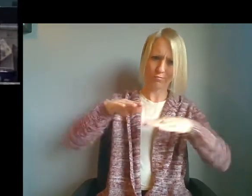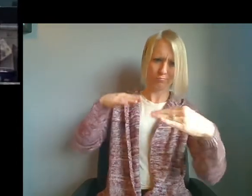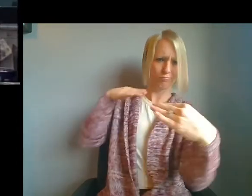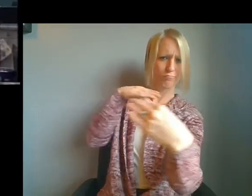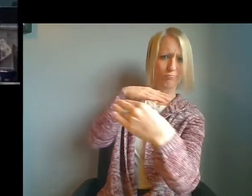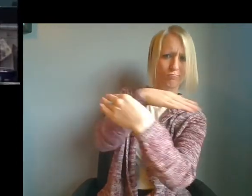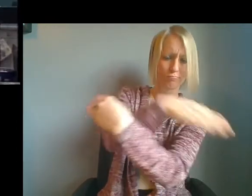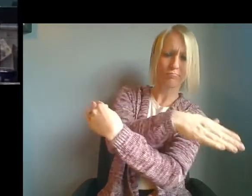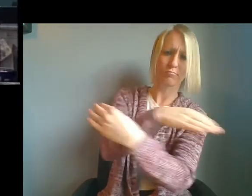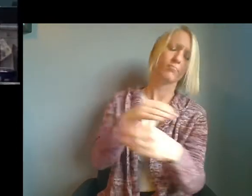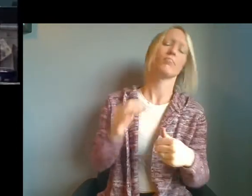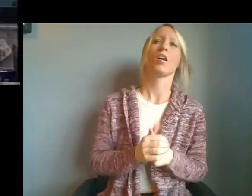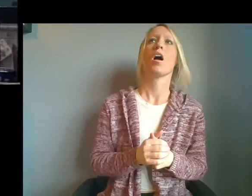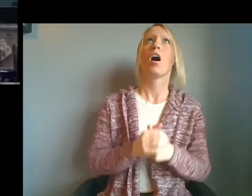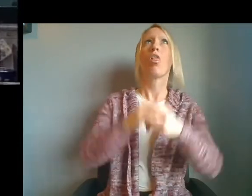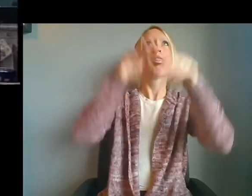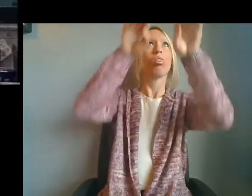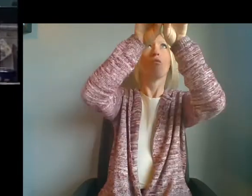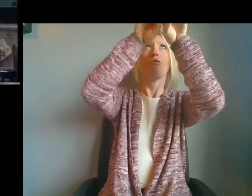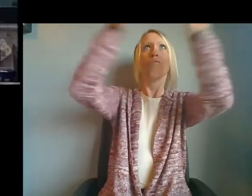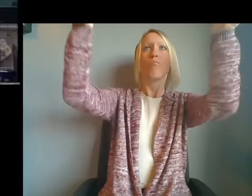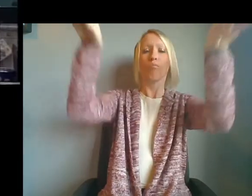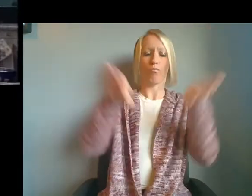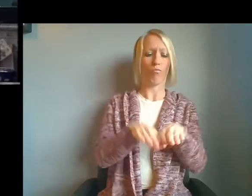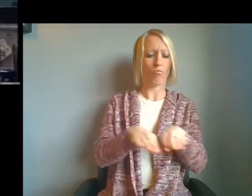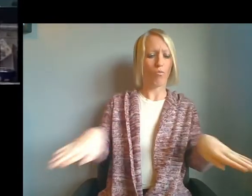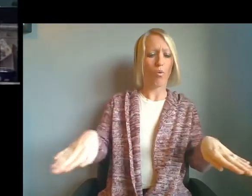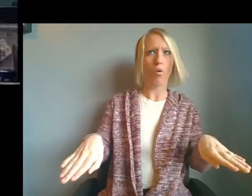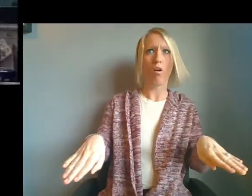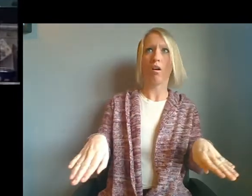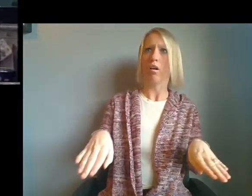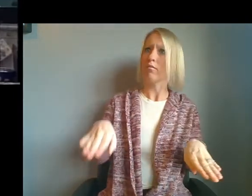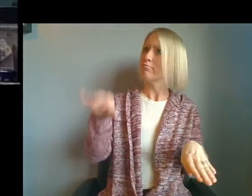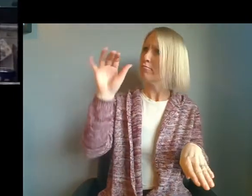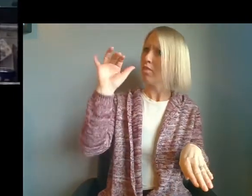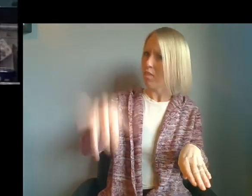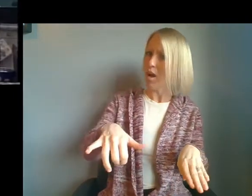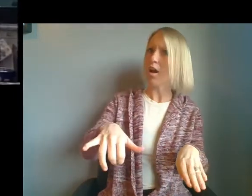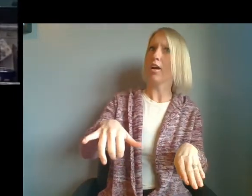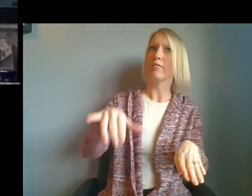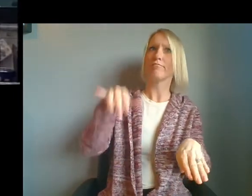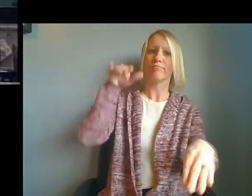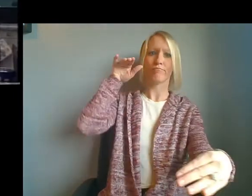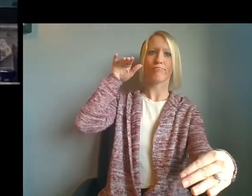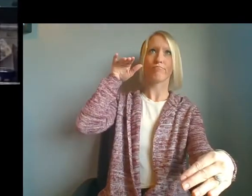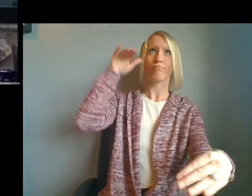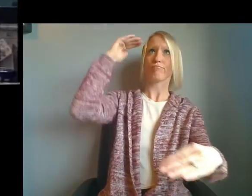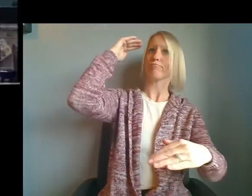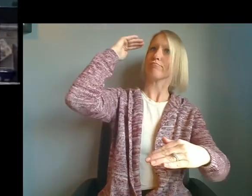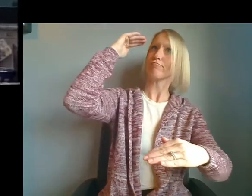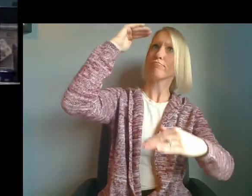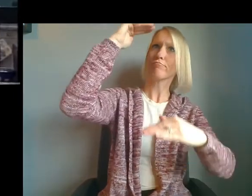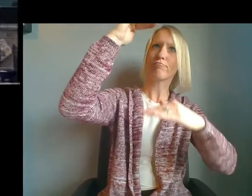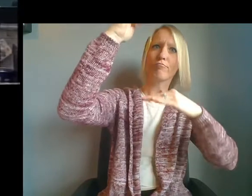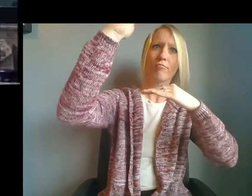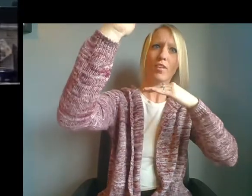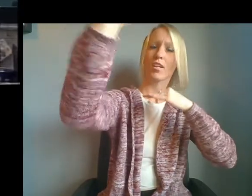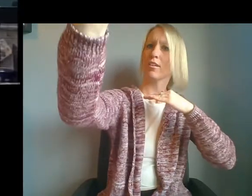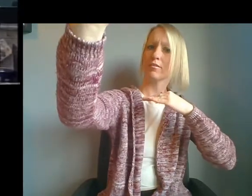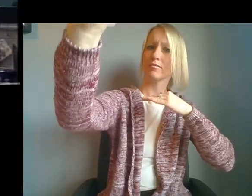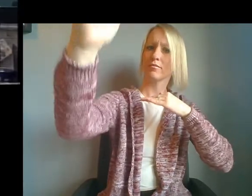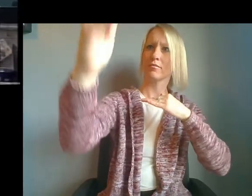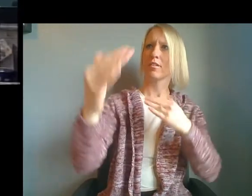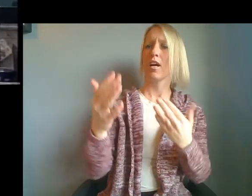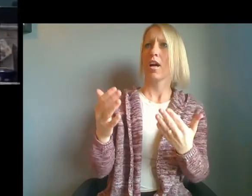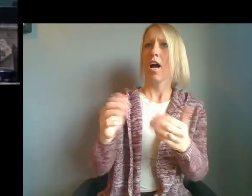They're opposite of each other? Good. Can you figure out what they're never going to do? What are 2 parallel lines never going to do,